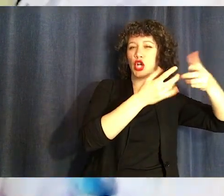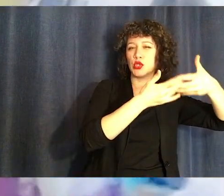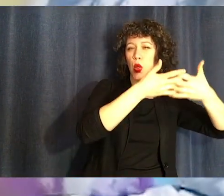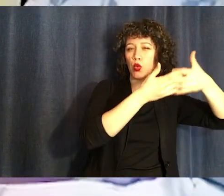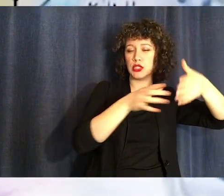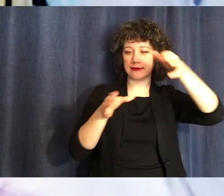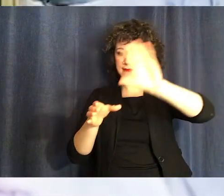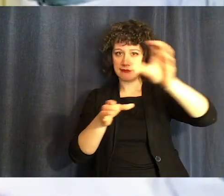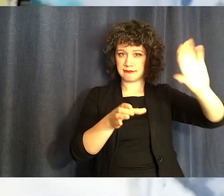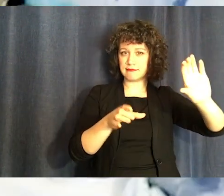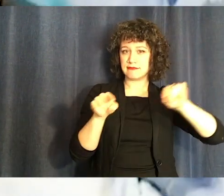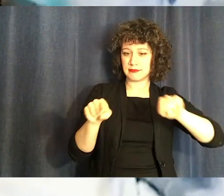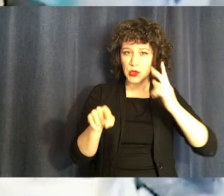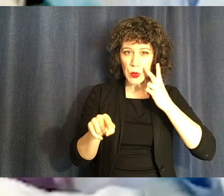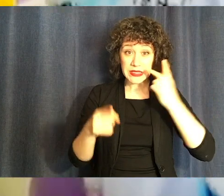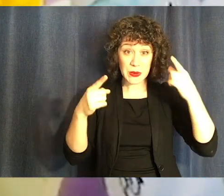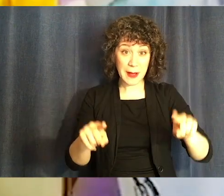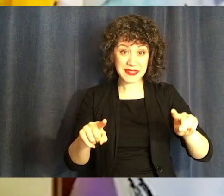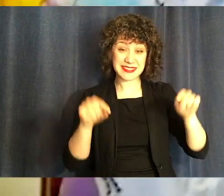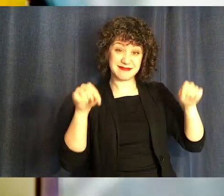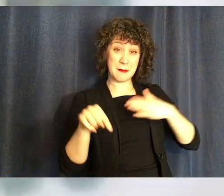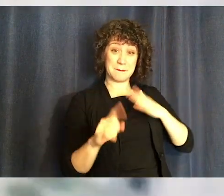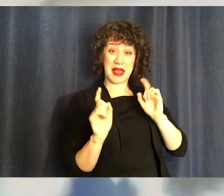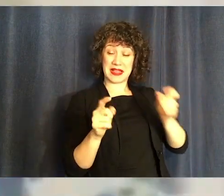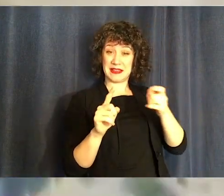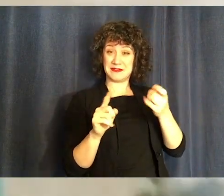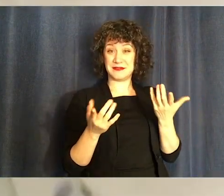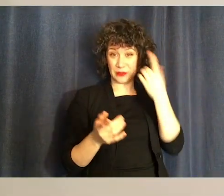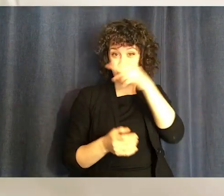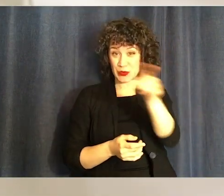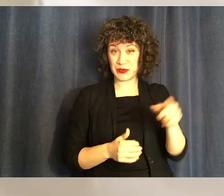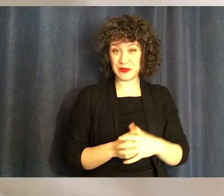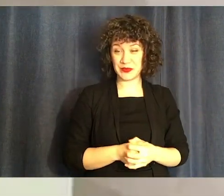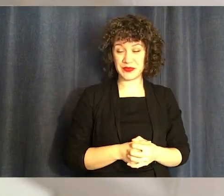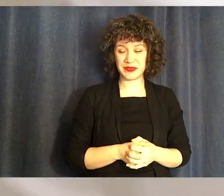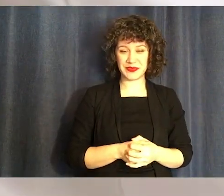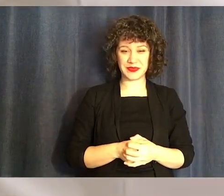go ahead and see what happens. And here's your little parting gift from Mr. Hall.